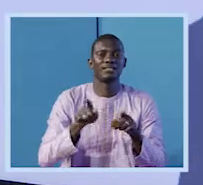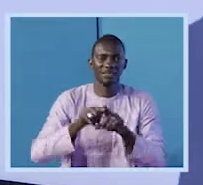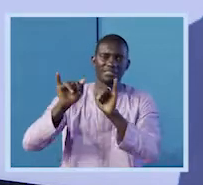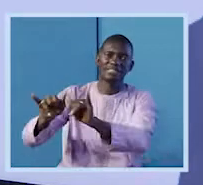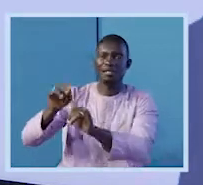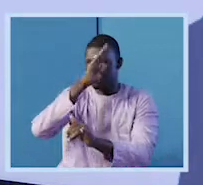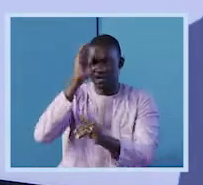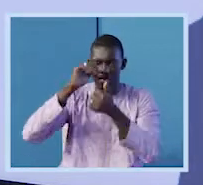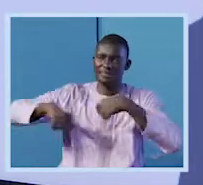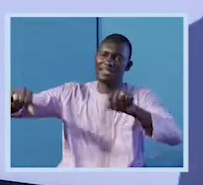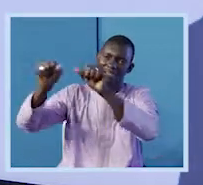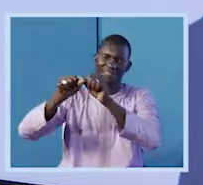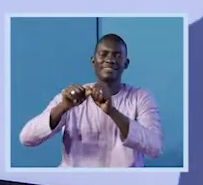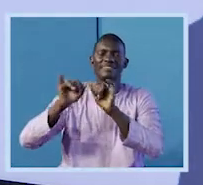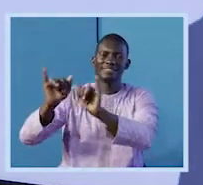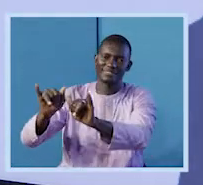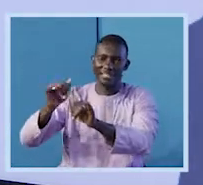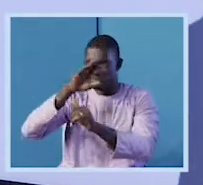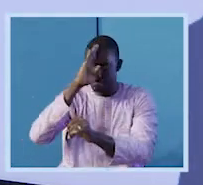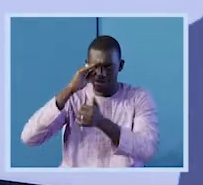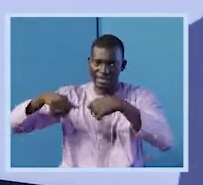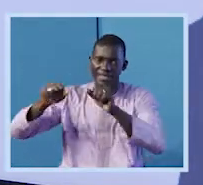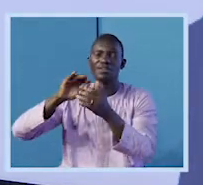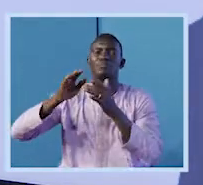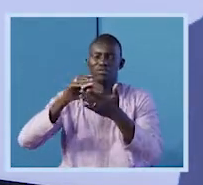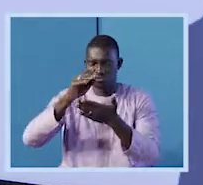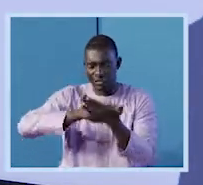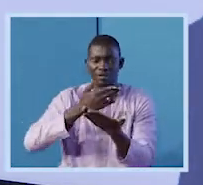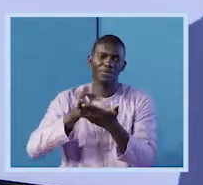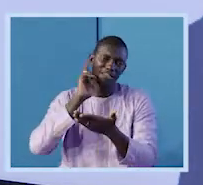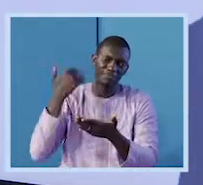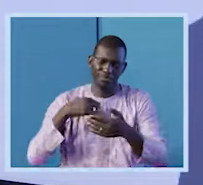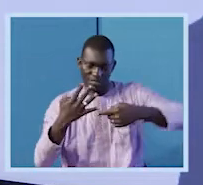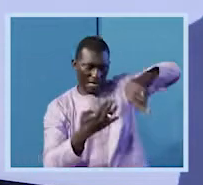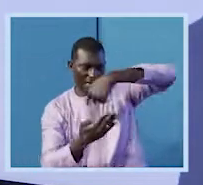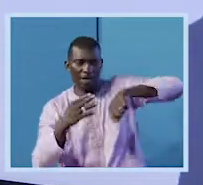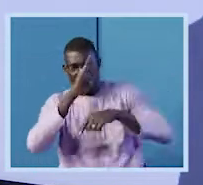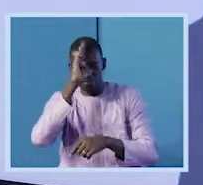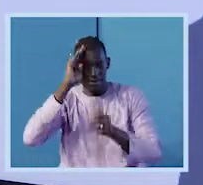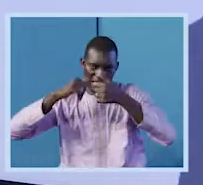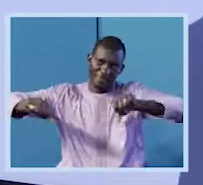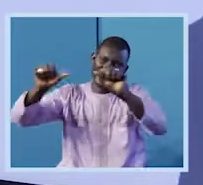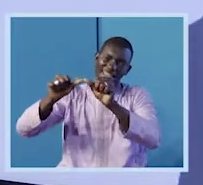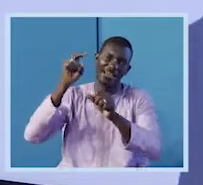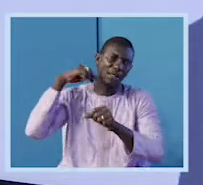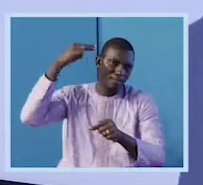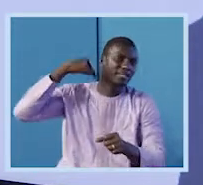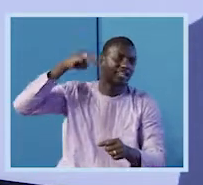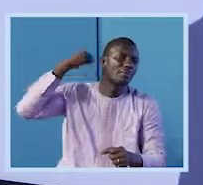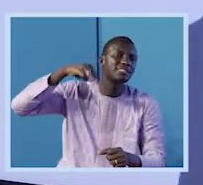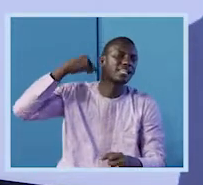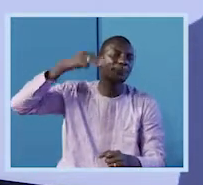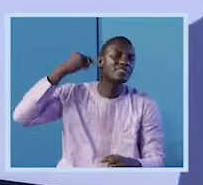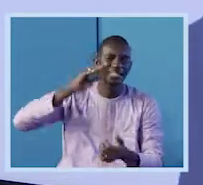at Brikama area. She's staying there to provide interpreter service for deaf people around the suburb of Brikama, and